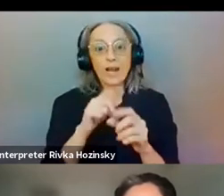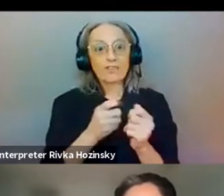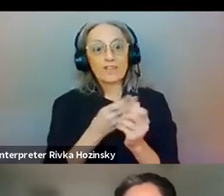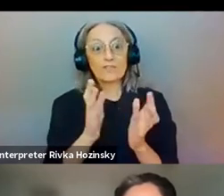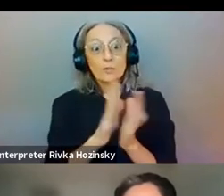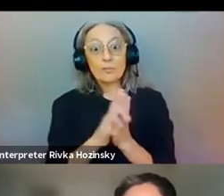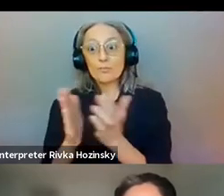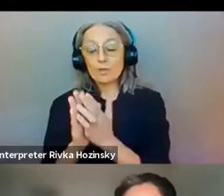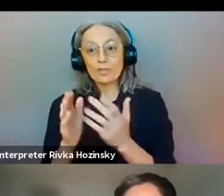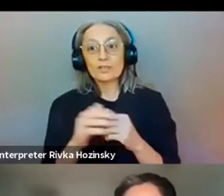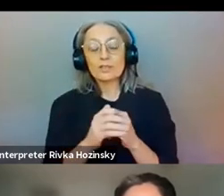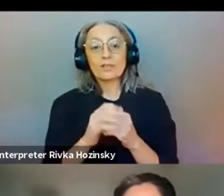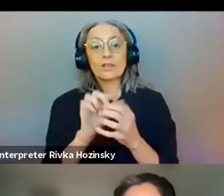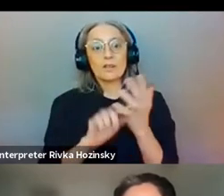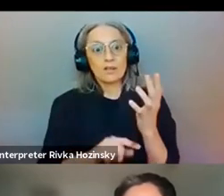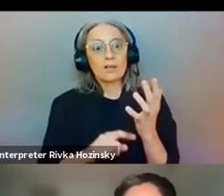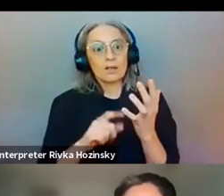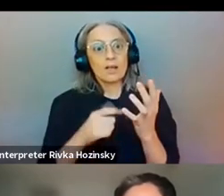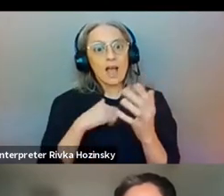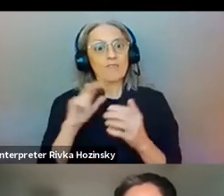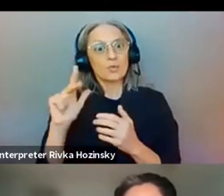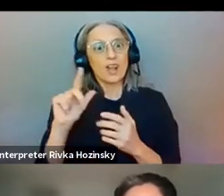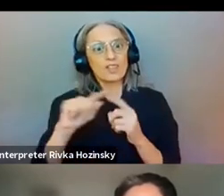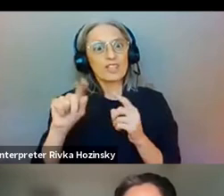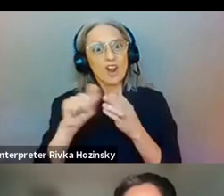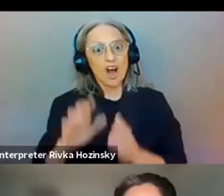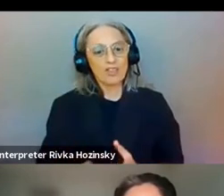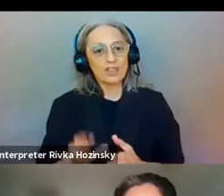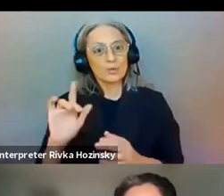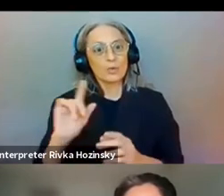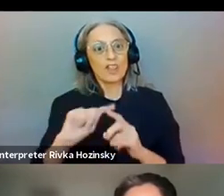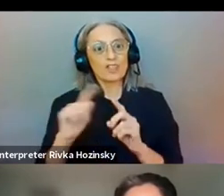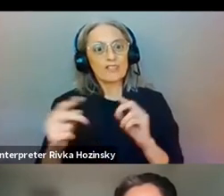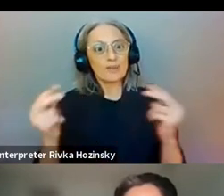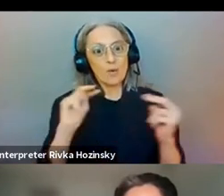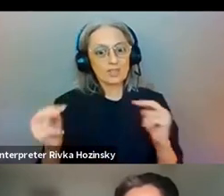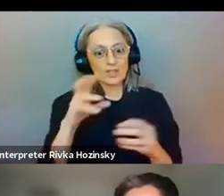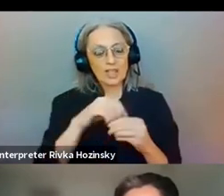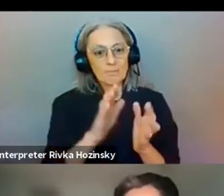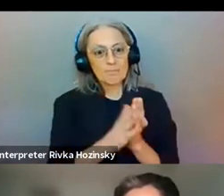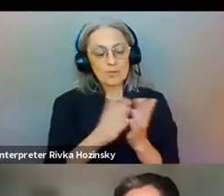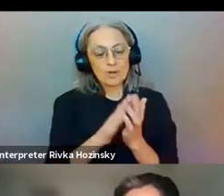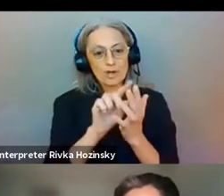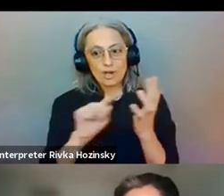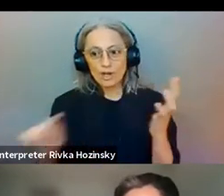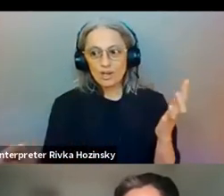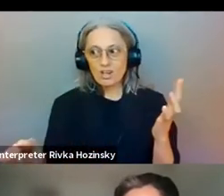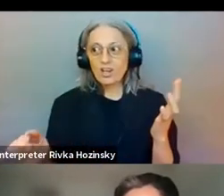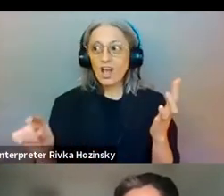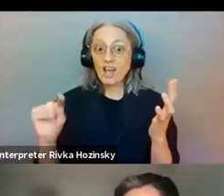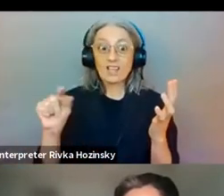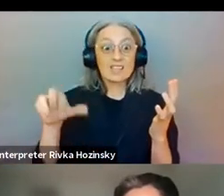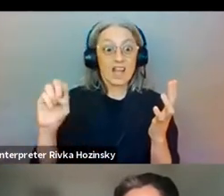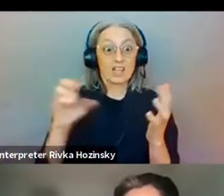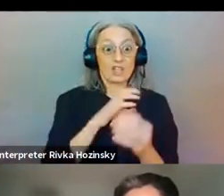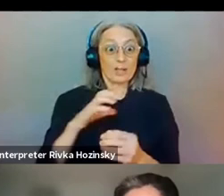23 very distinct points of view. And it's really being challenged in the tenure process going forward,